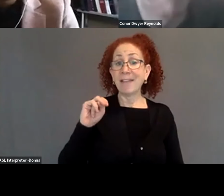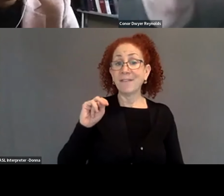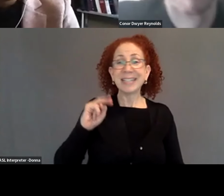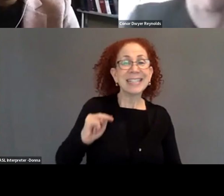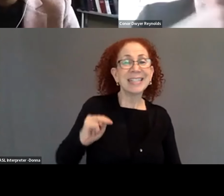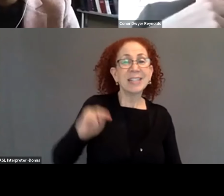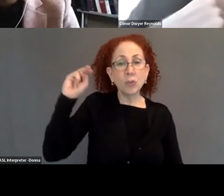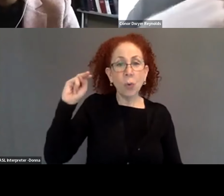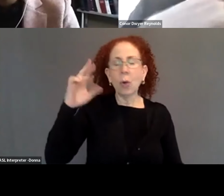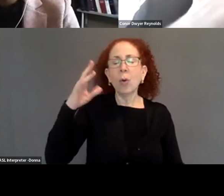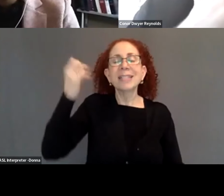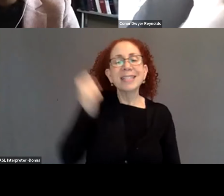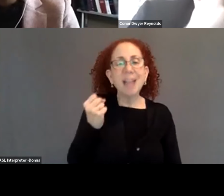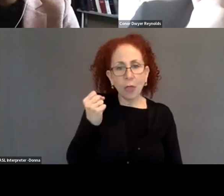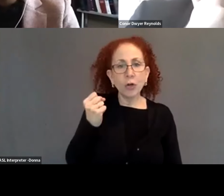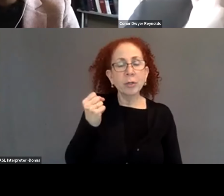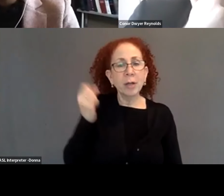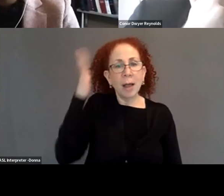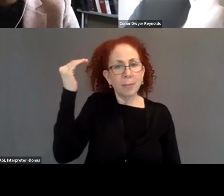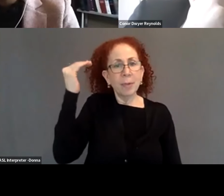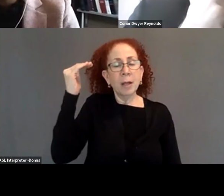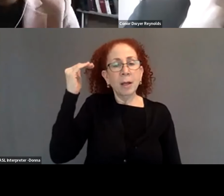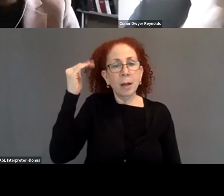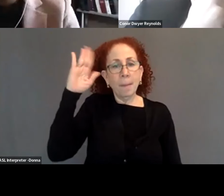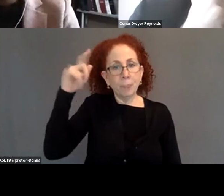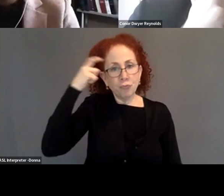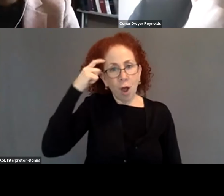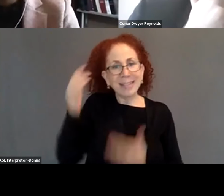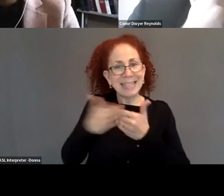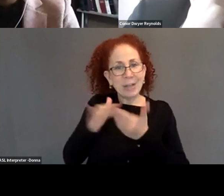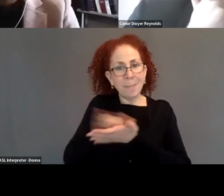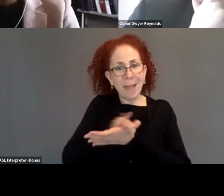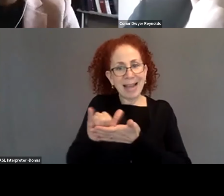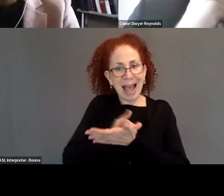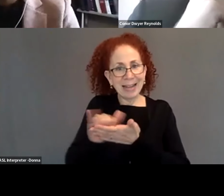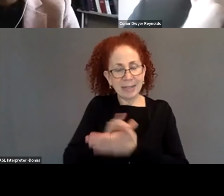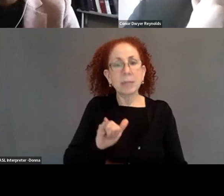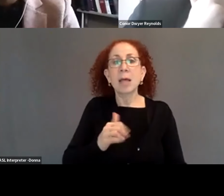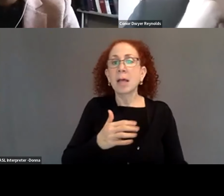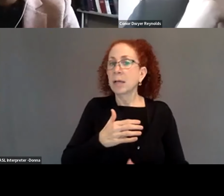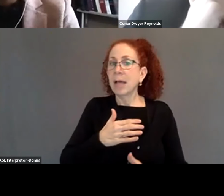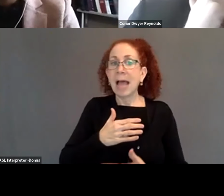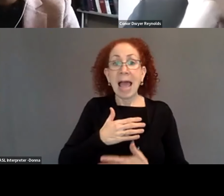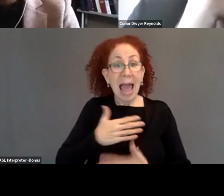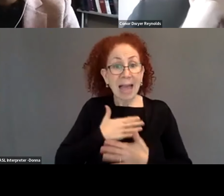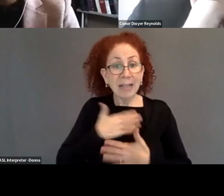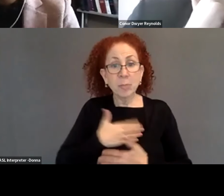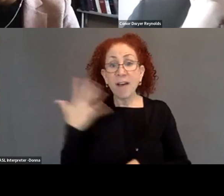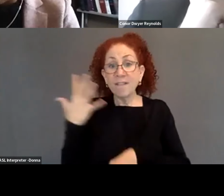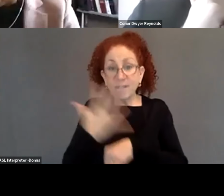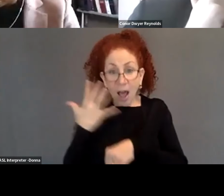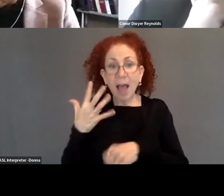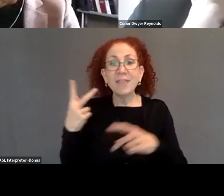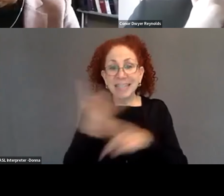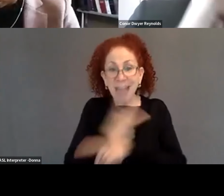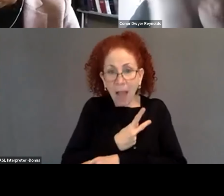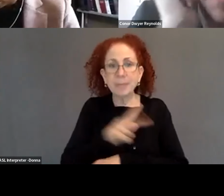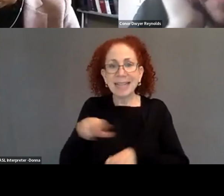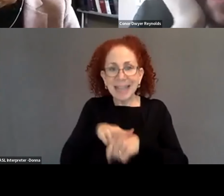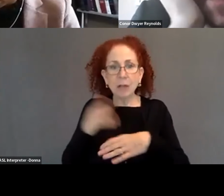near Manhattan, residents need asthma hospitalizations at 5 times the national average and at